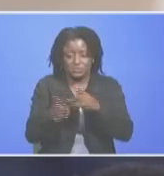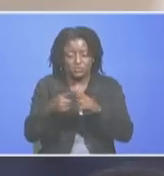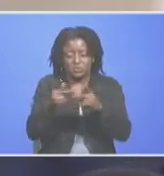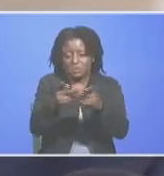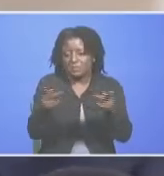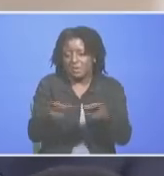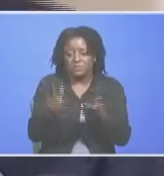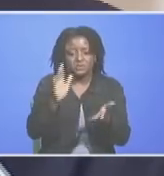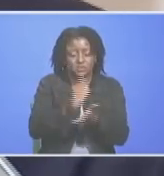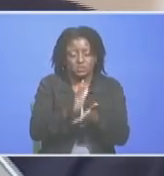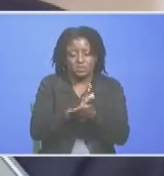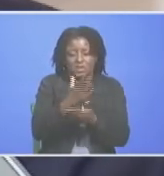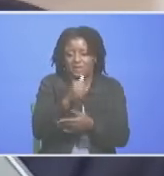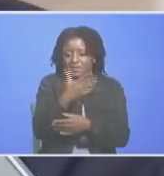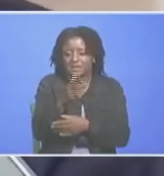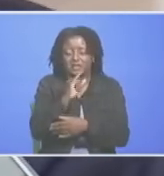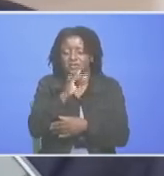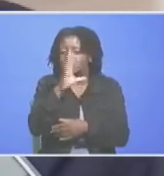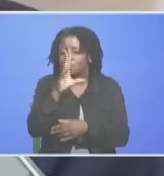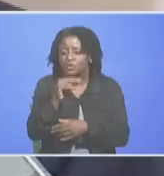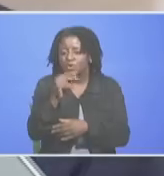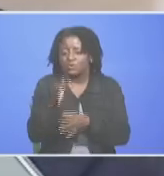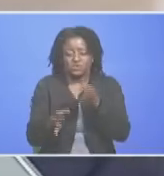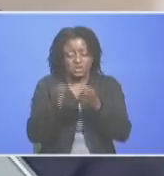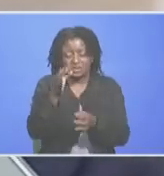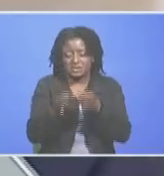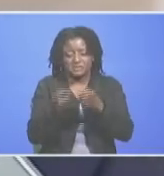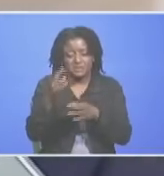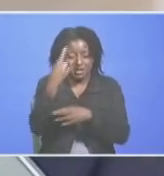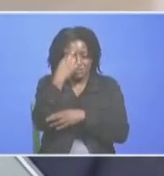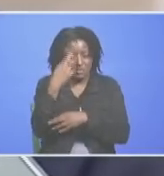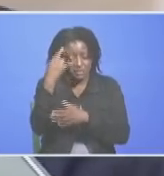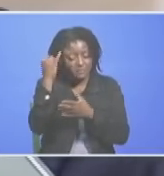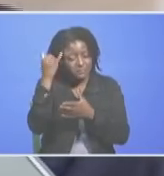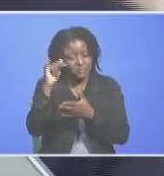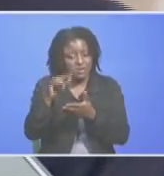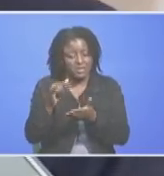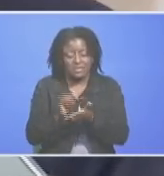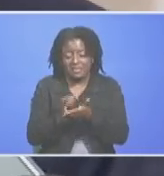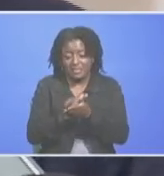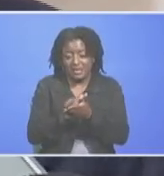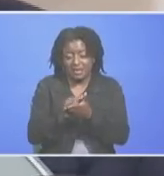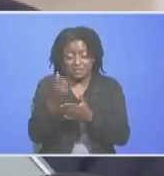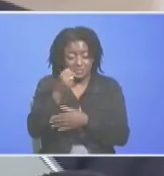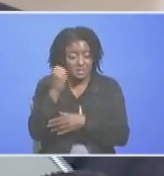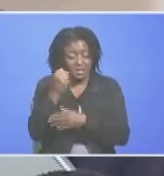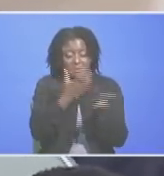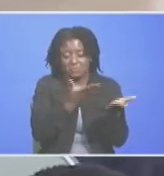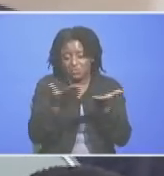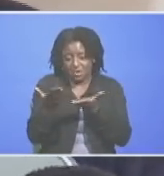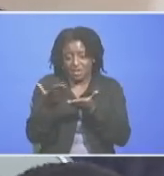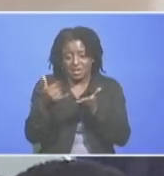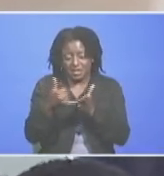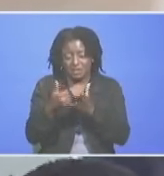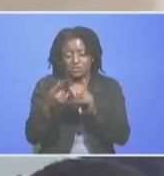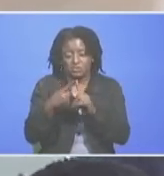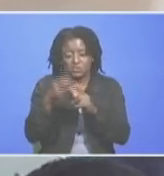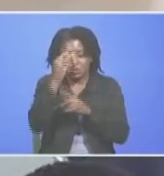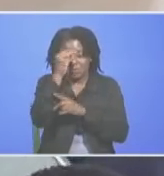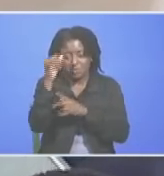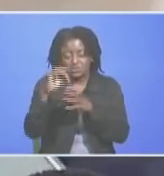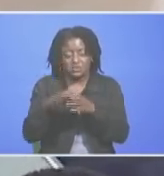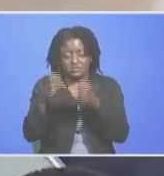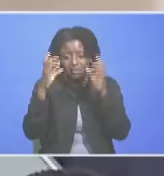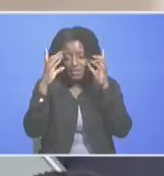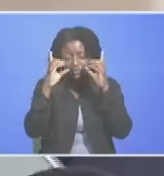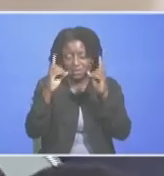school, and there is no justifiable reason for that denial, bring it to the Ministry of Education's attention. Please, I need to